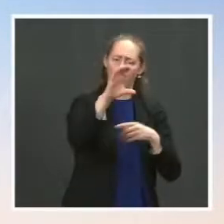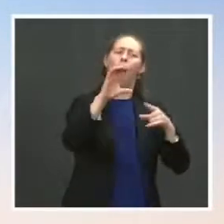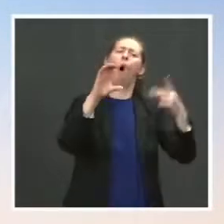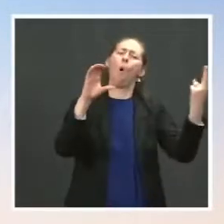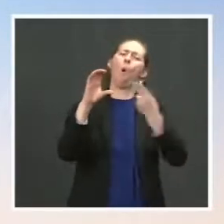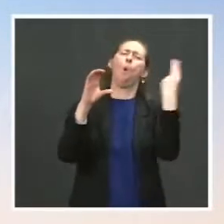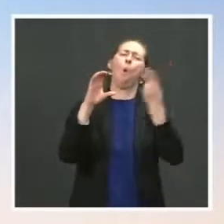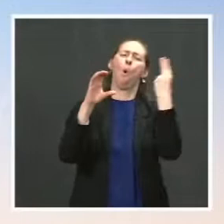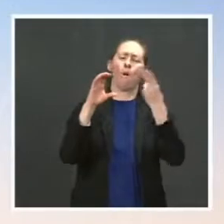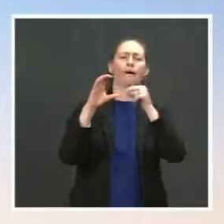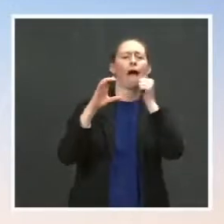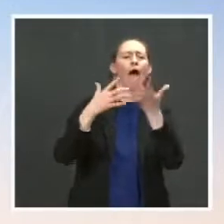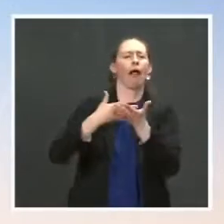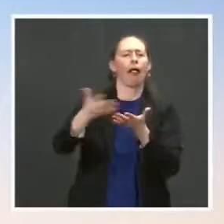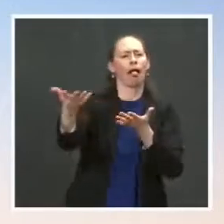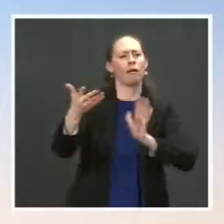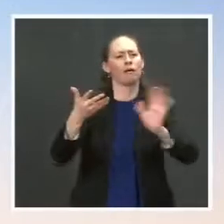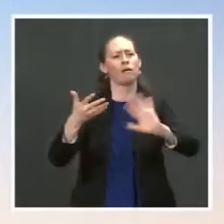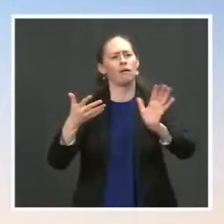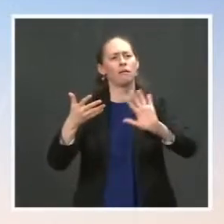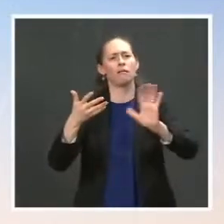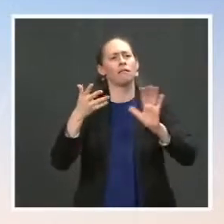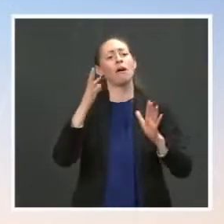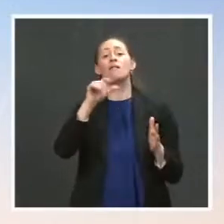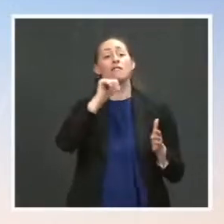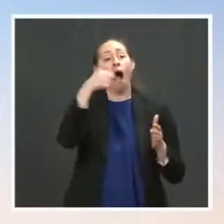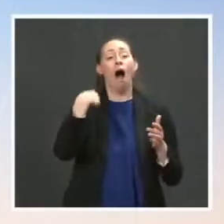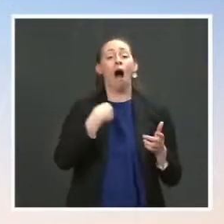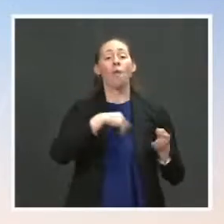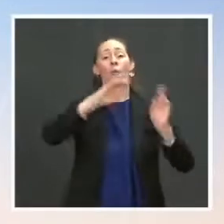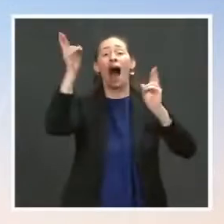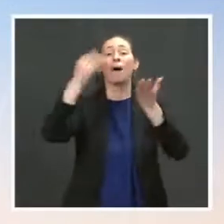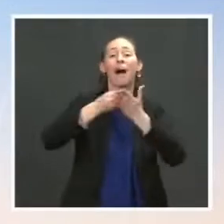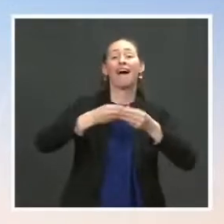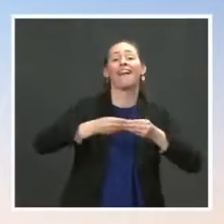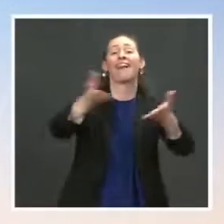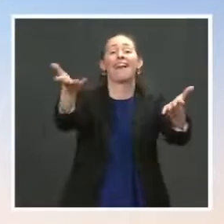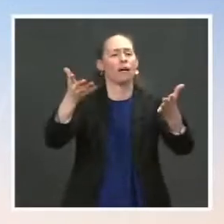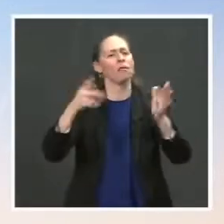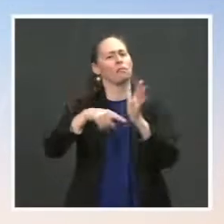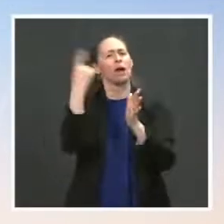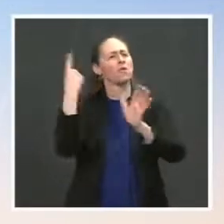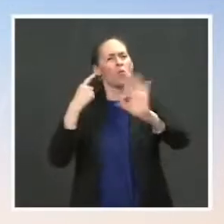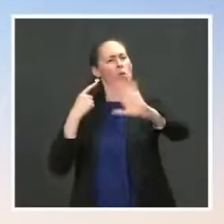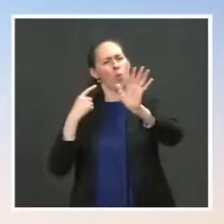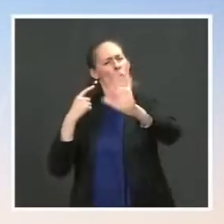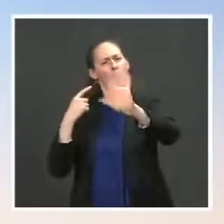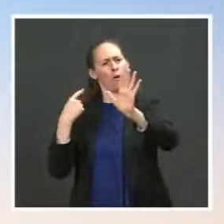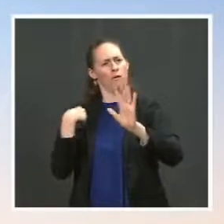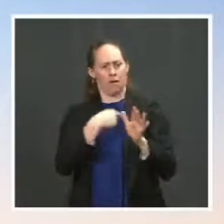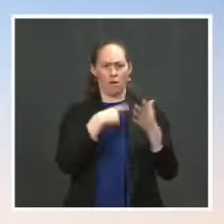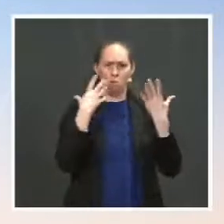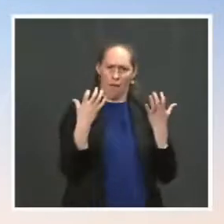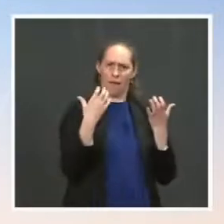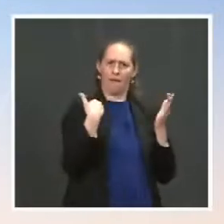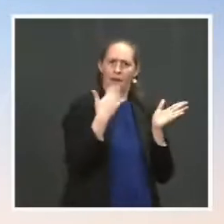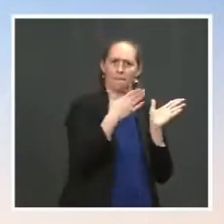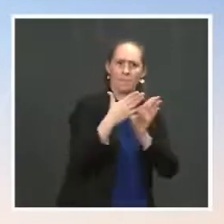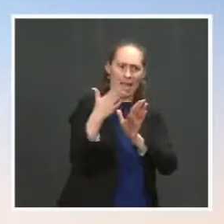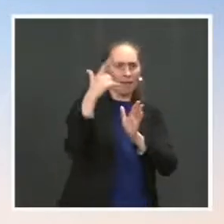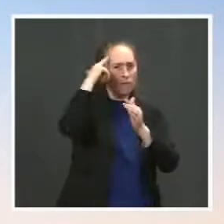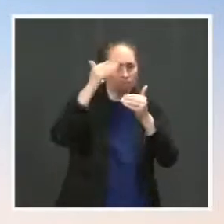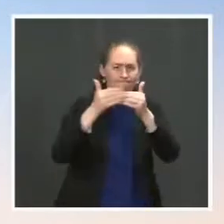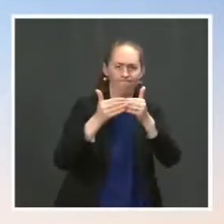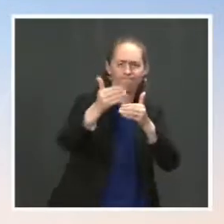talking about in 2009, right? We're looking for shovel-worthy projects, but we're also looking at shovel-ready projects, but also shovel-worthy projects that are still